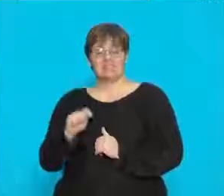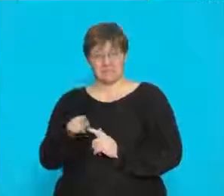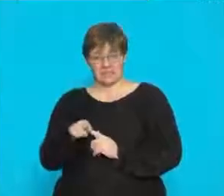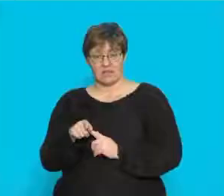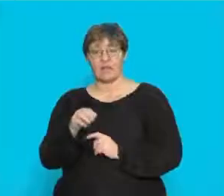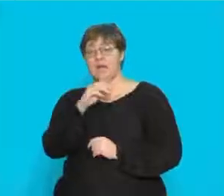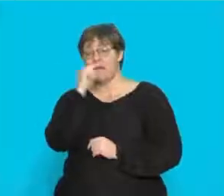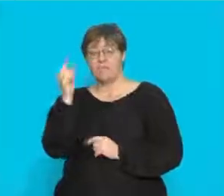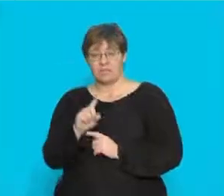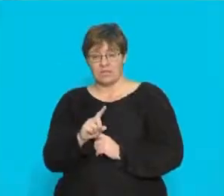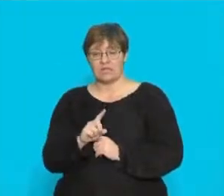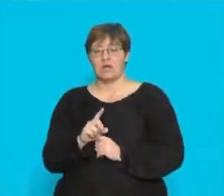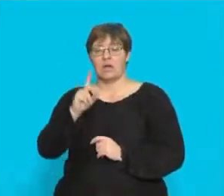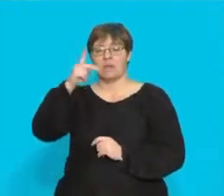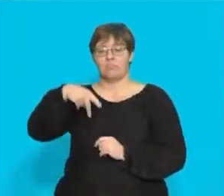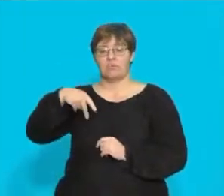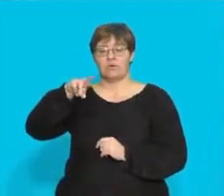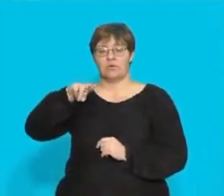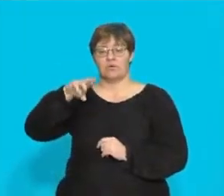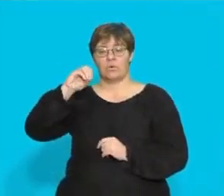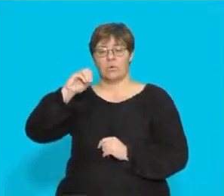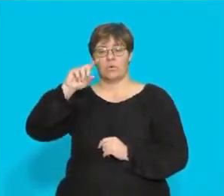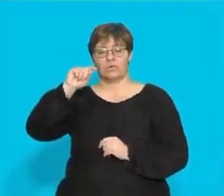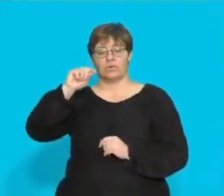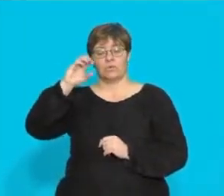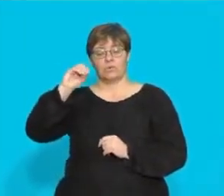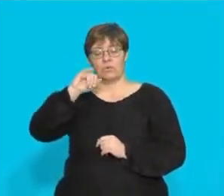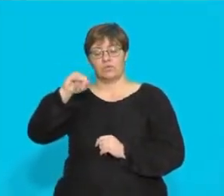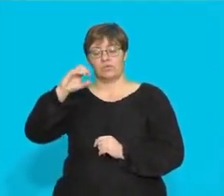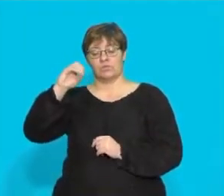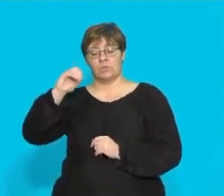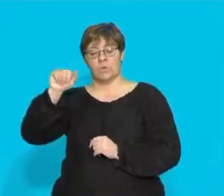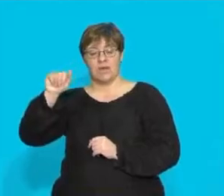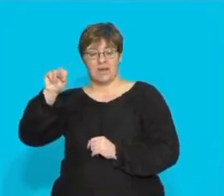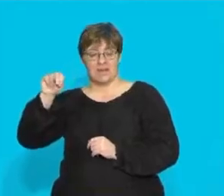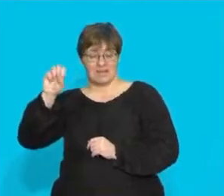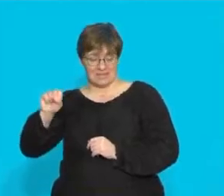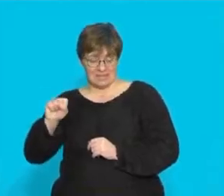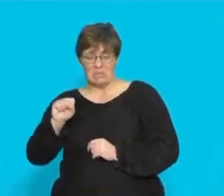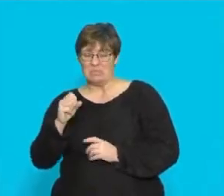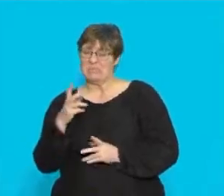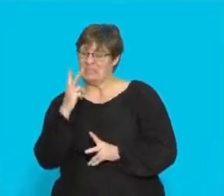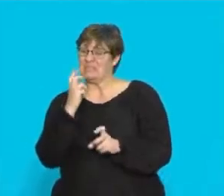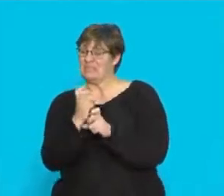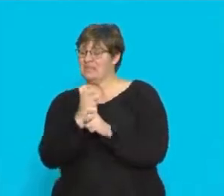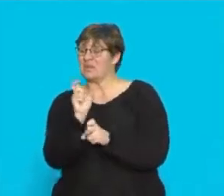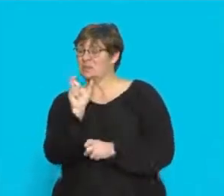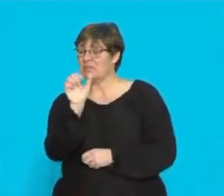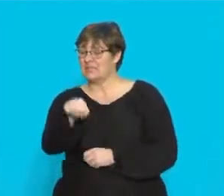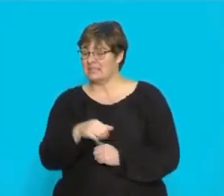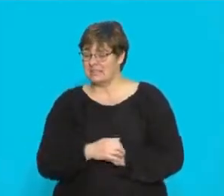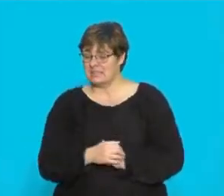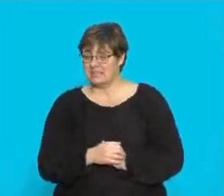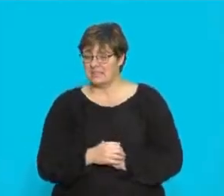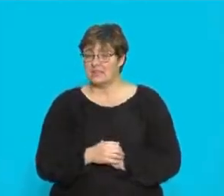called protozoans. That's really important and sometimes a bit of a difficult word, right? So when we